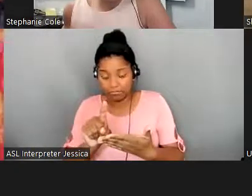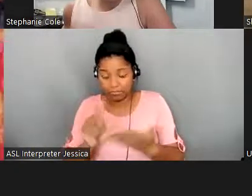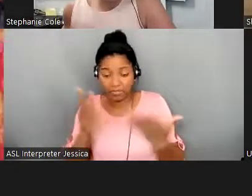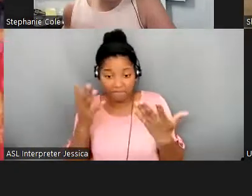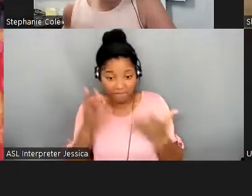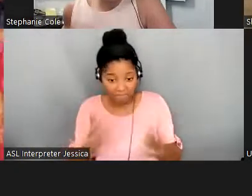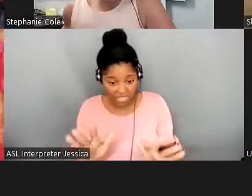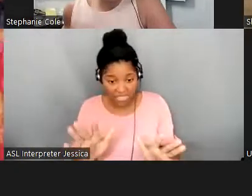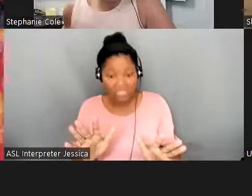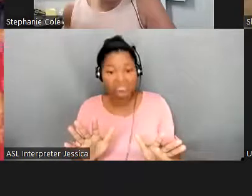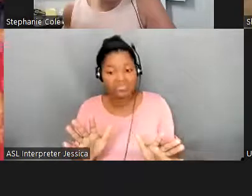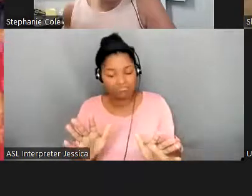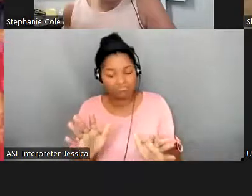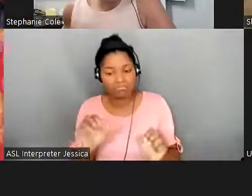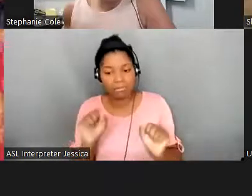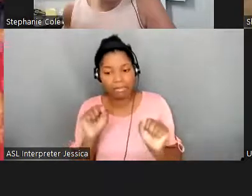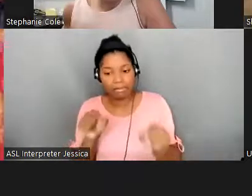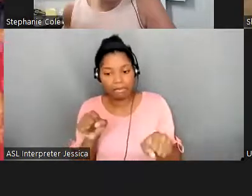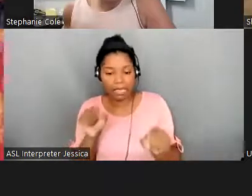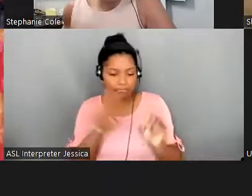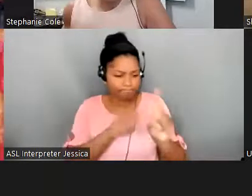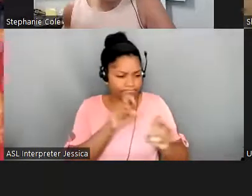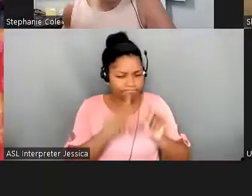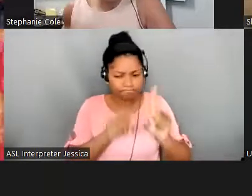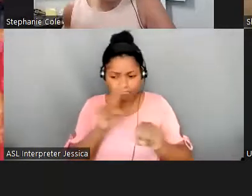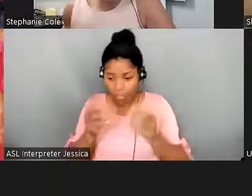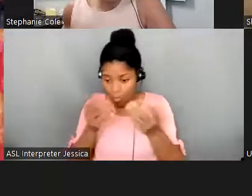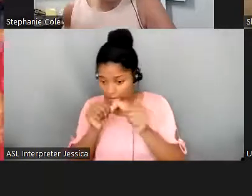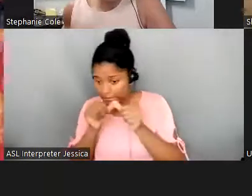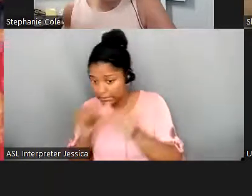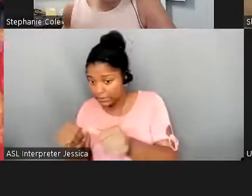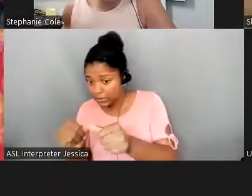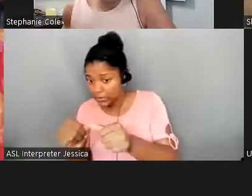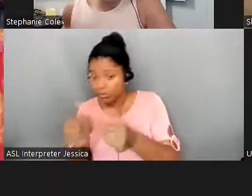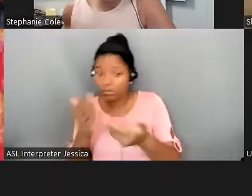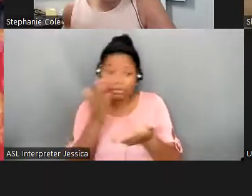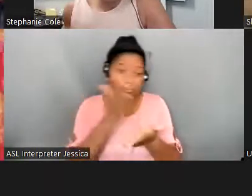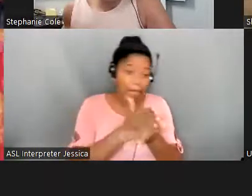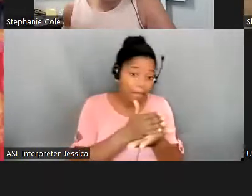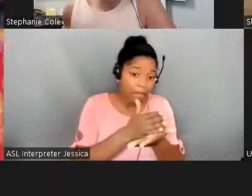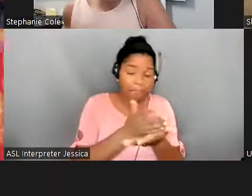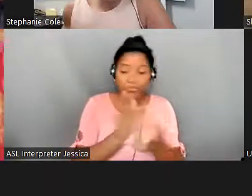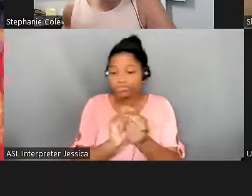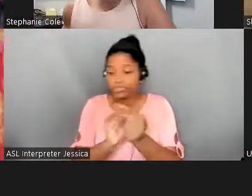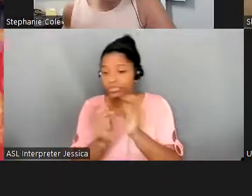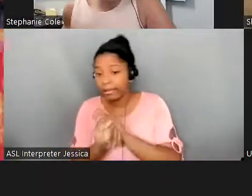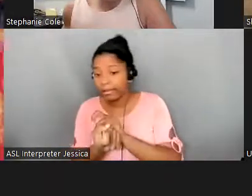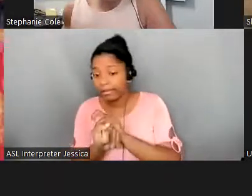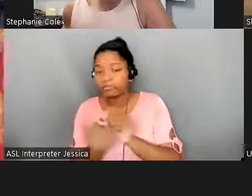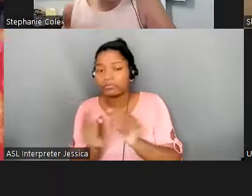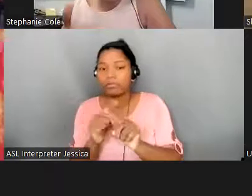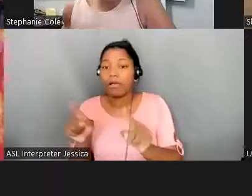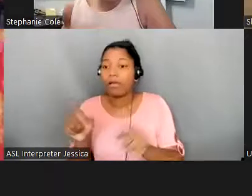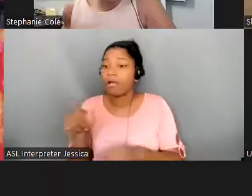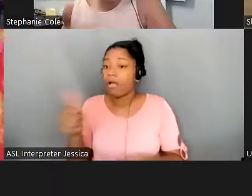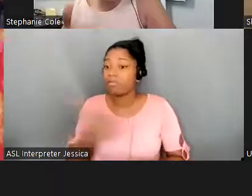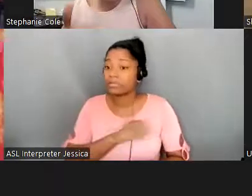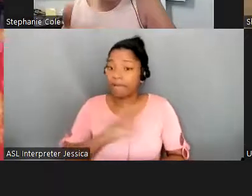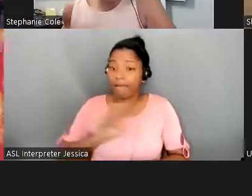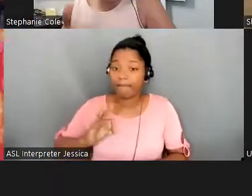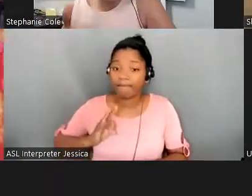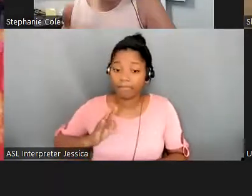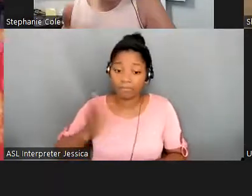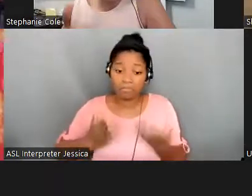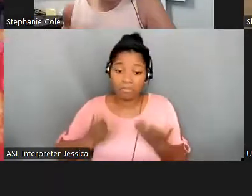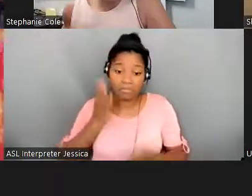partners to revisit and consider if you'd like to continue or shake things up. But I bet my colleagues have some